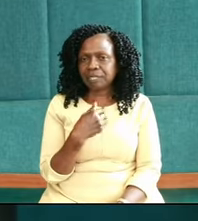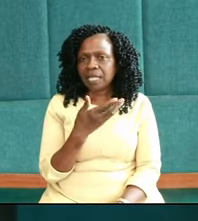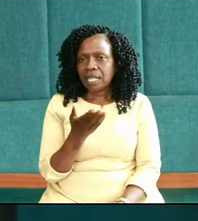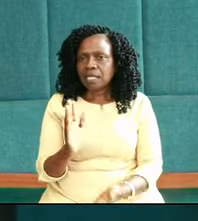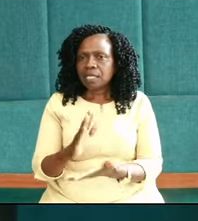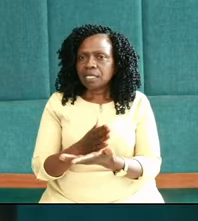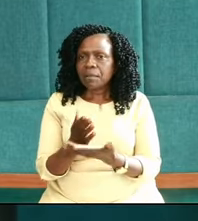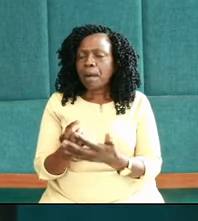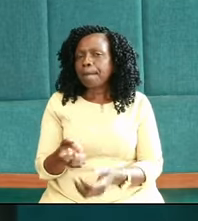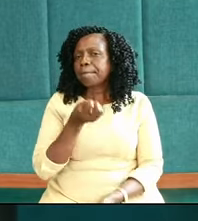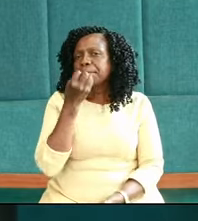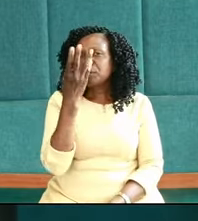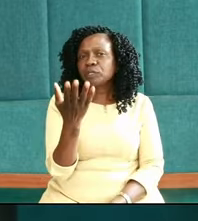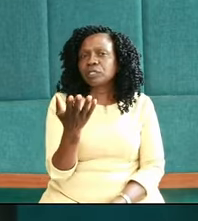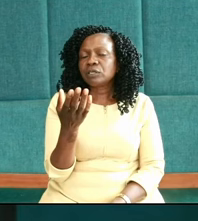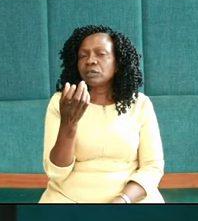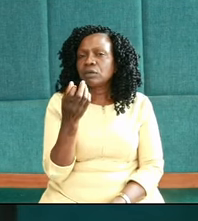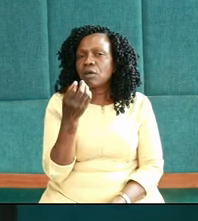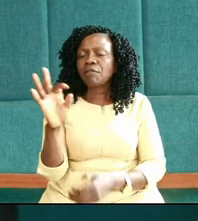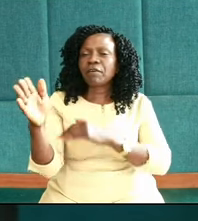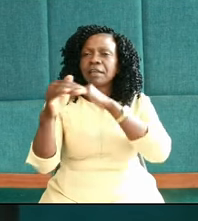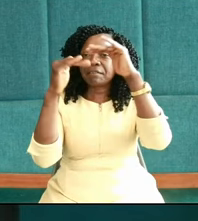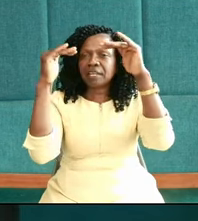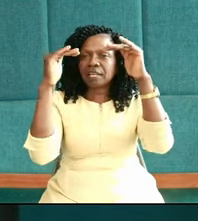is some beauty of heaven